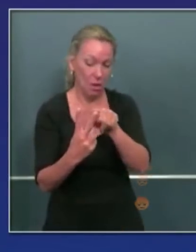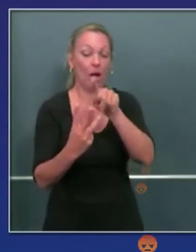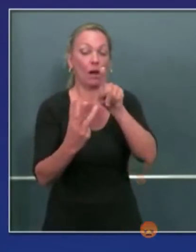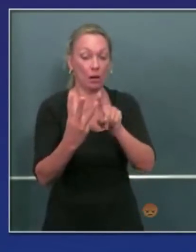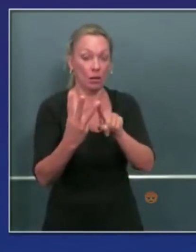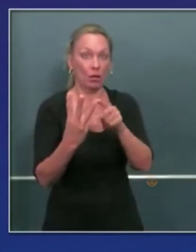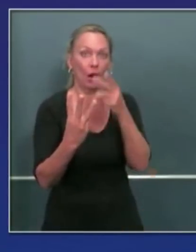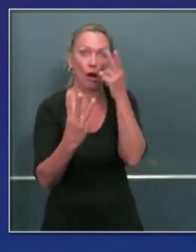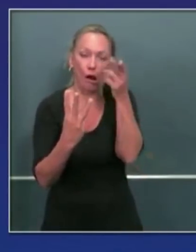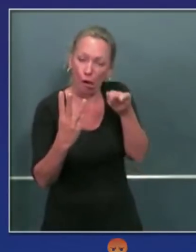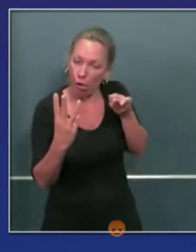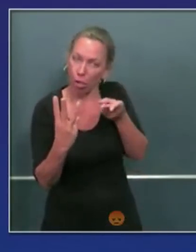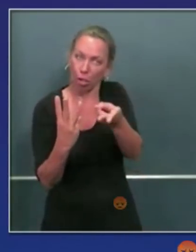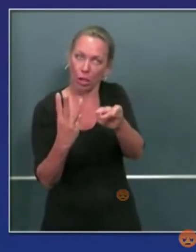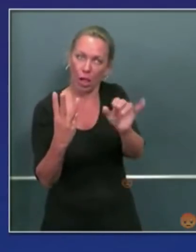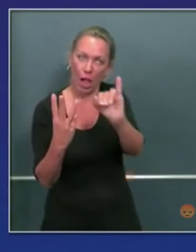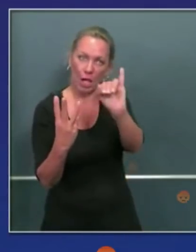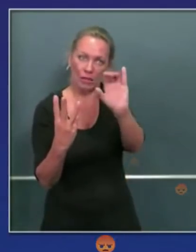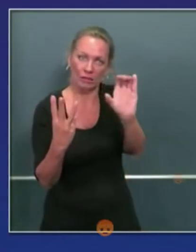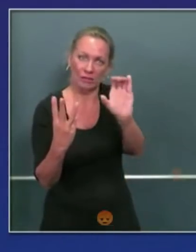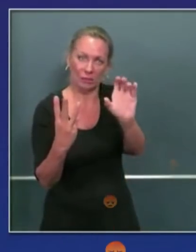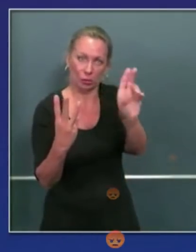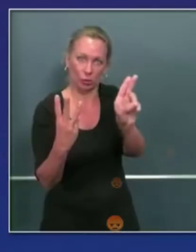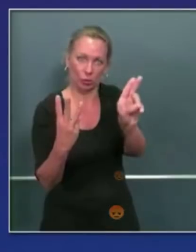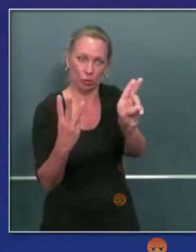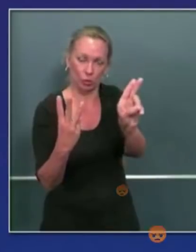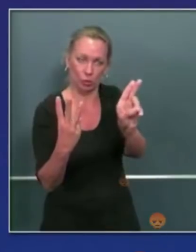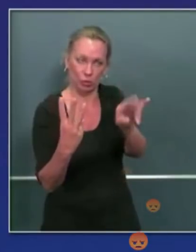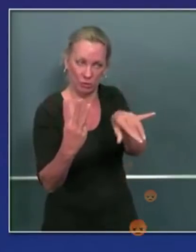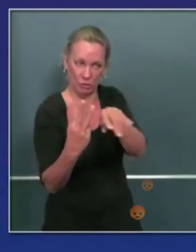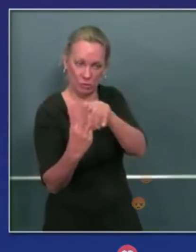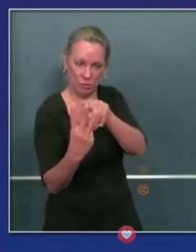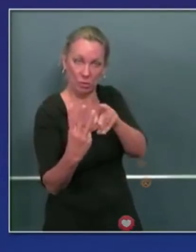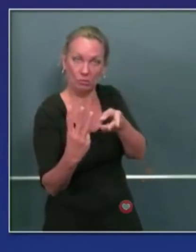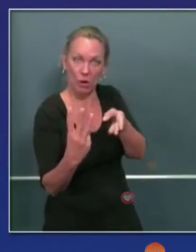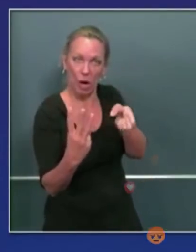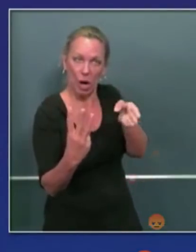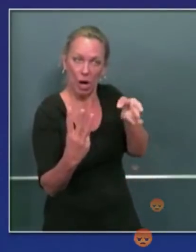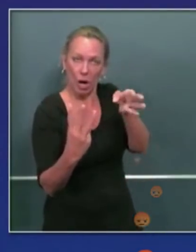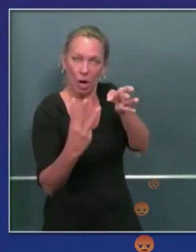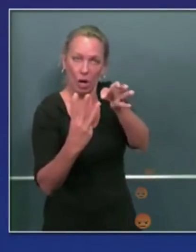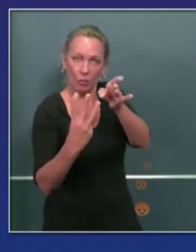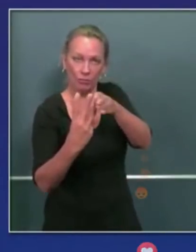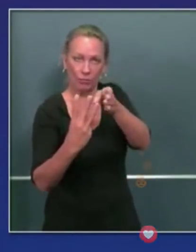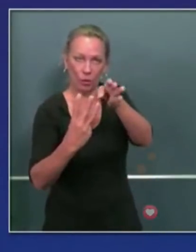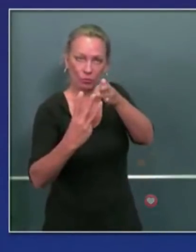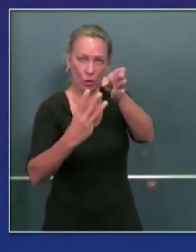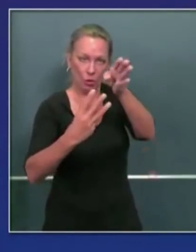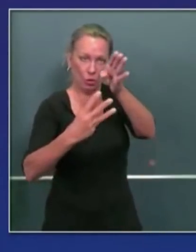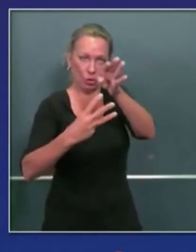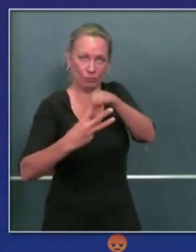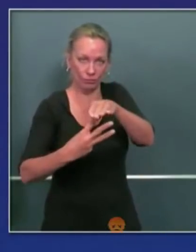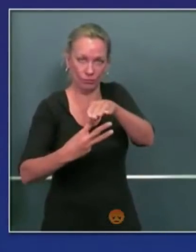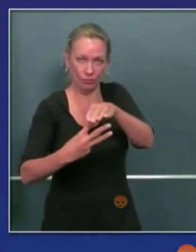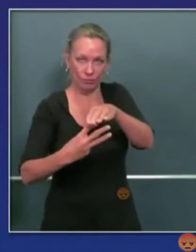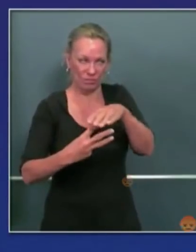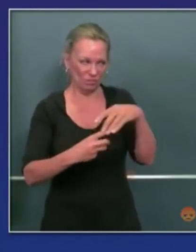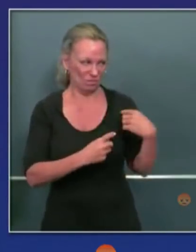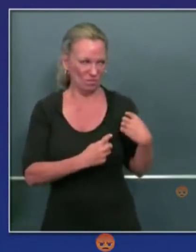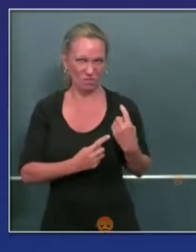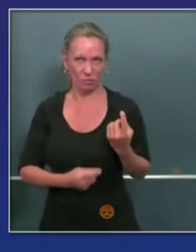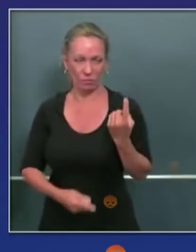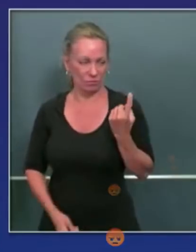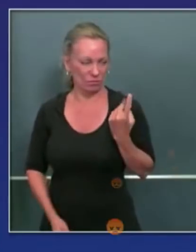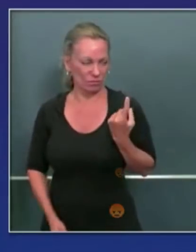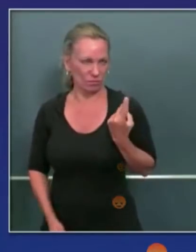này cho thấy over the course of the last cái few việc weeks. mà You nhập see on vào this những slide, cái khu that represents about 13% chăm sóc đặc biệt of vì the